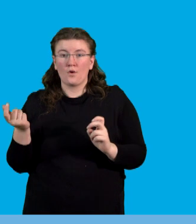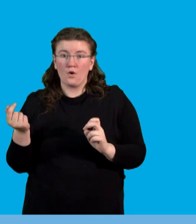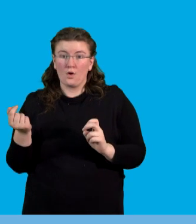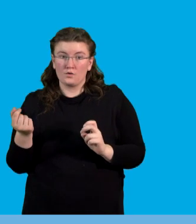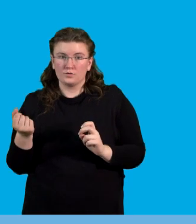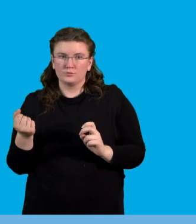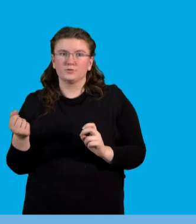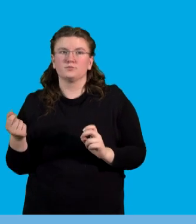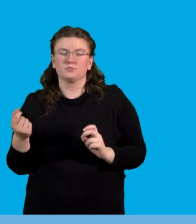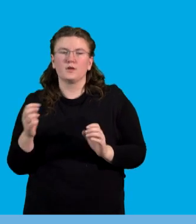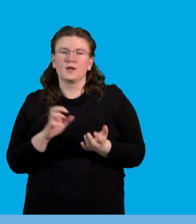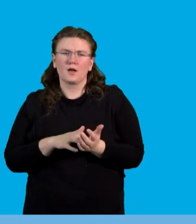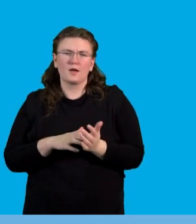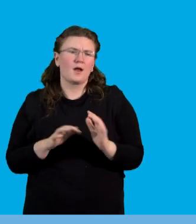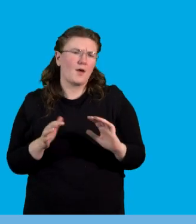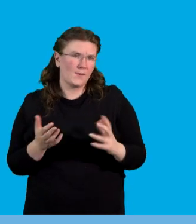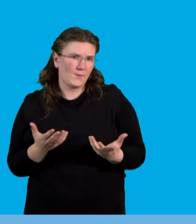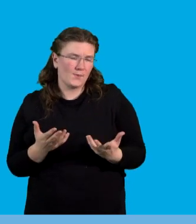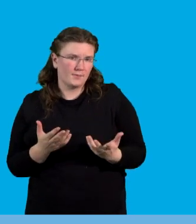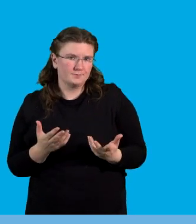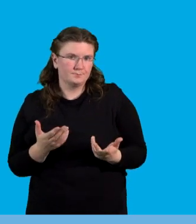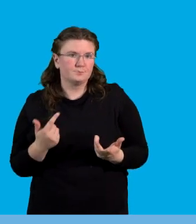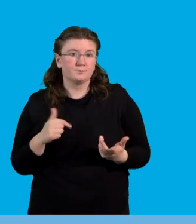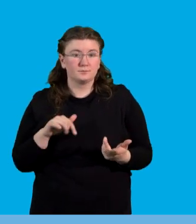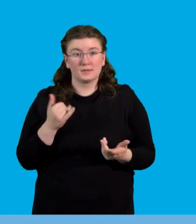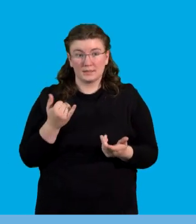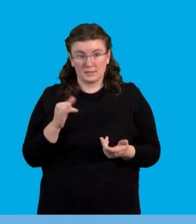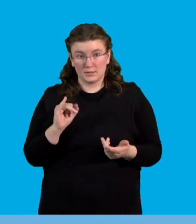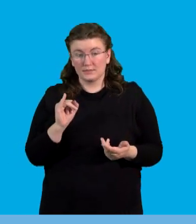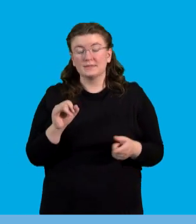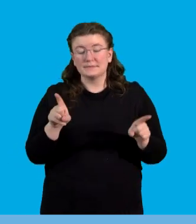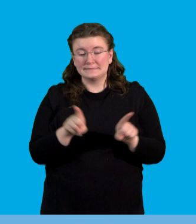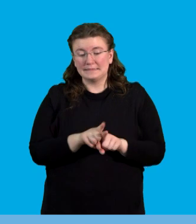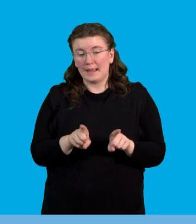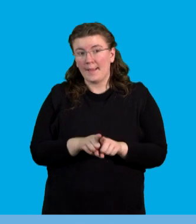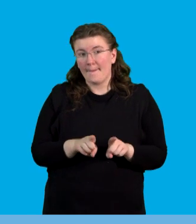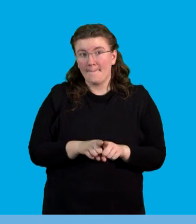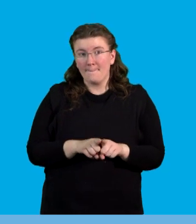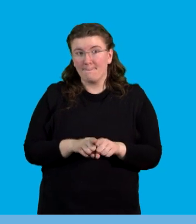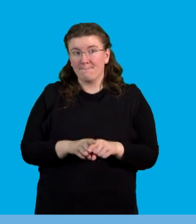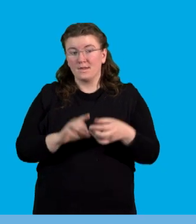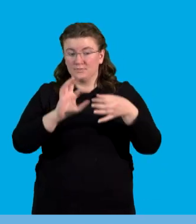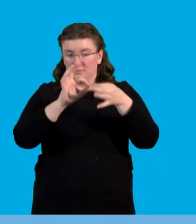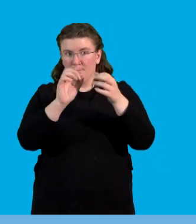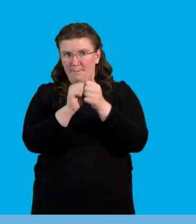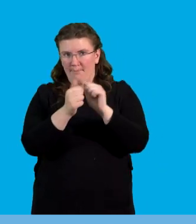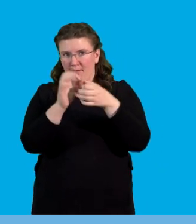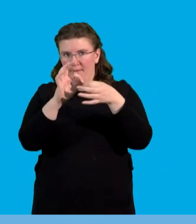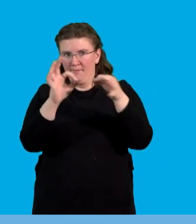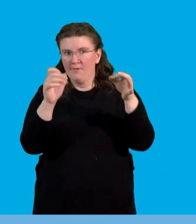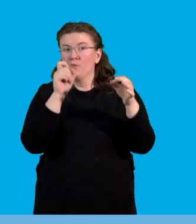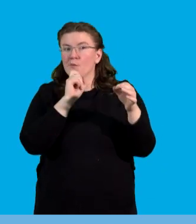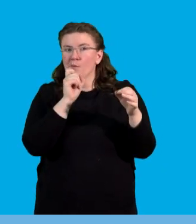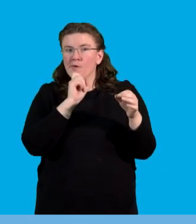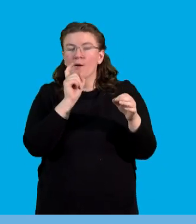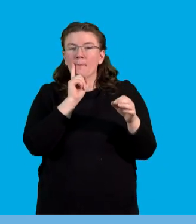consumption, how is it then going to be calculated? So we are still now using the very same equation, but on top